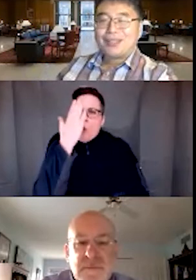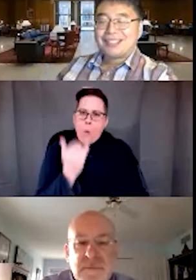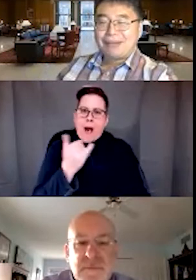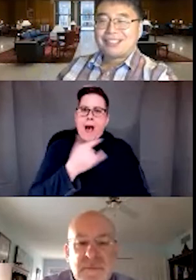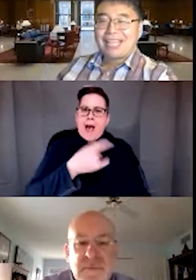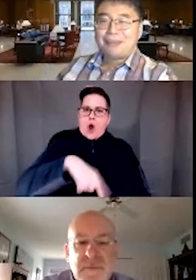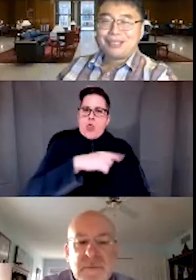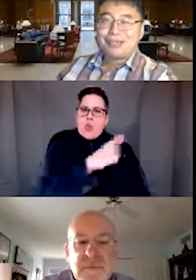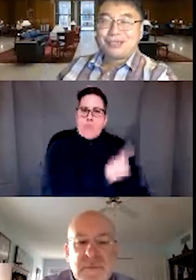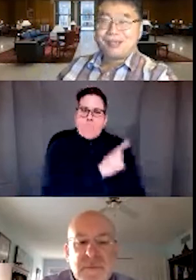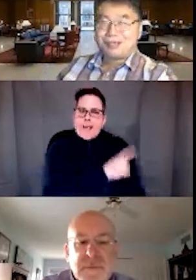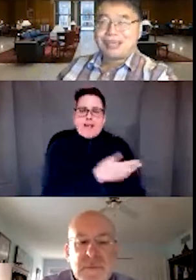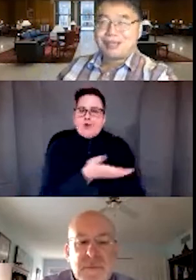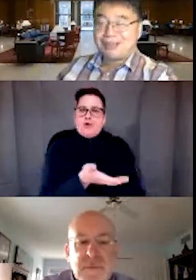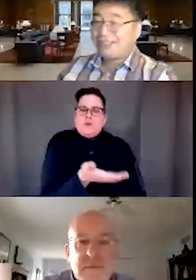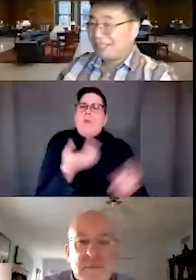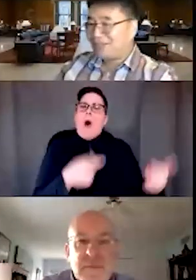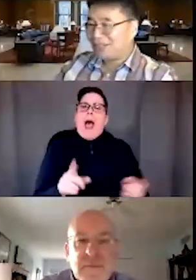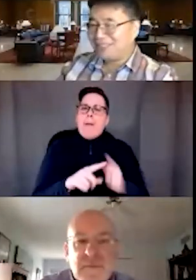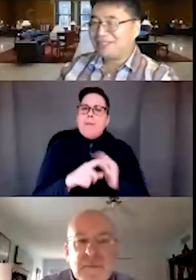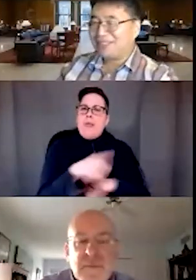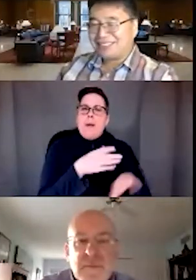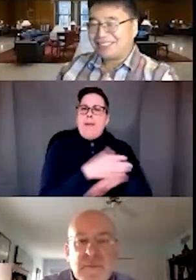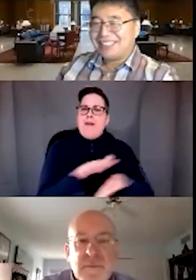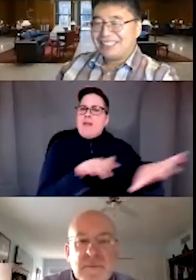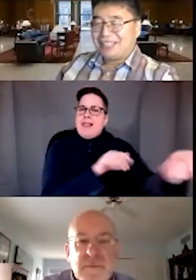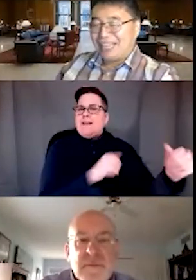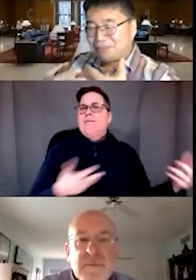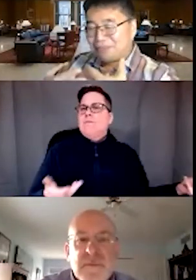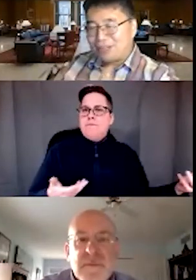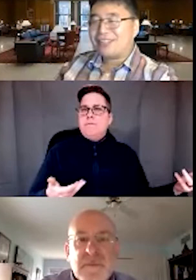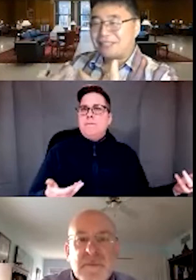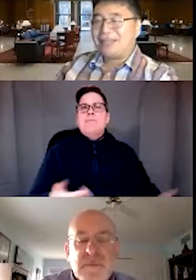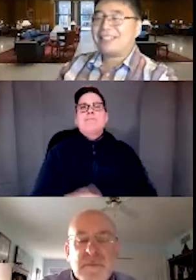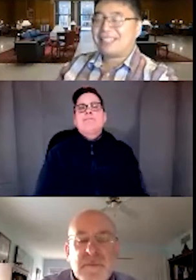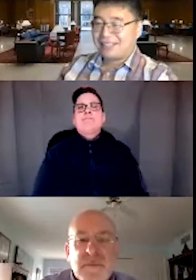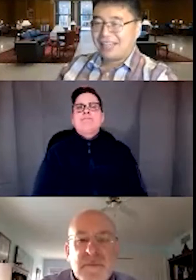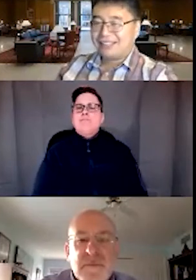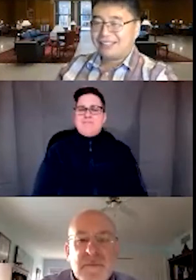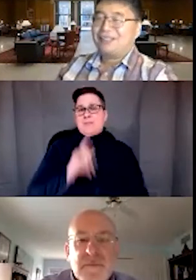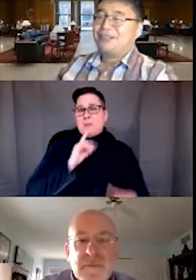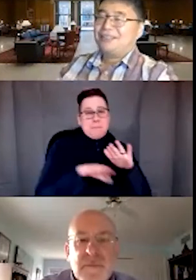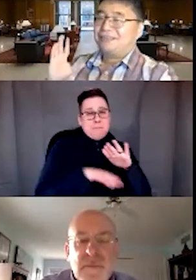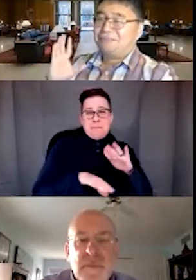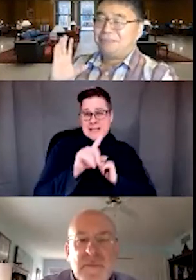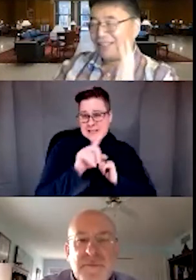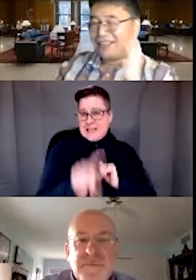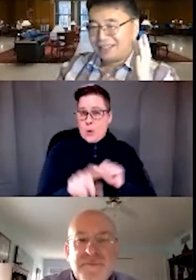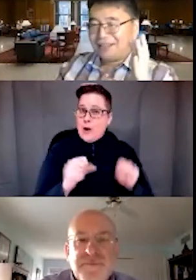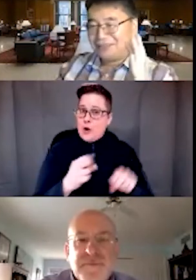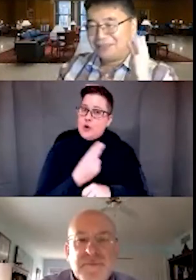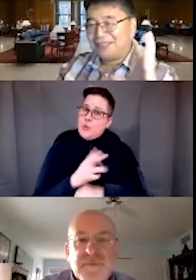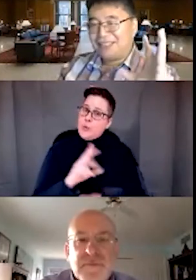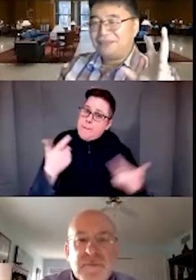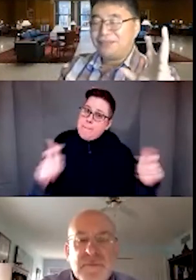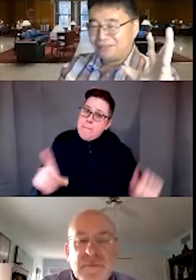and what's happening to our patients after they leave our unit, right? Like, as questions as basic as that, big data can